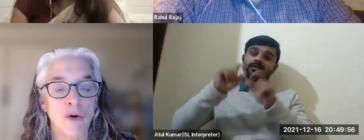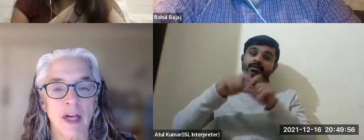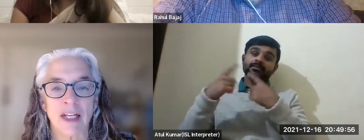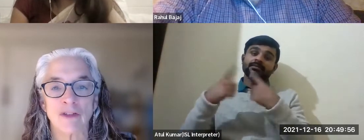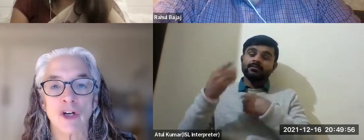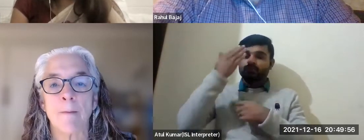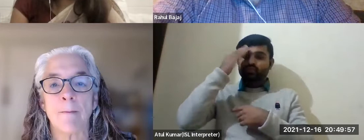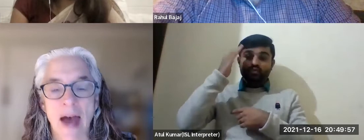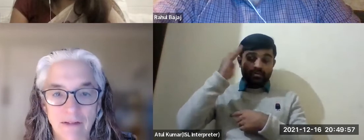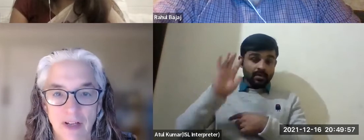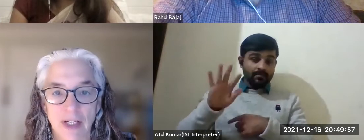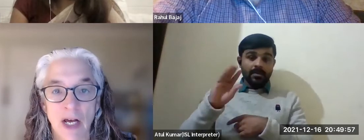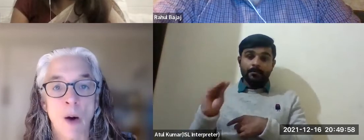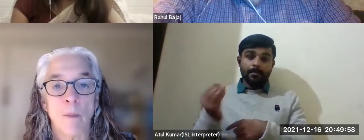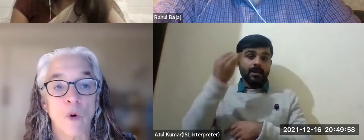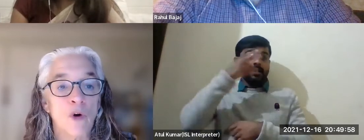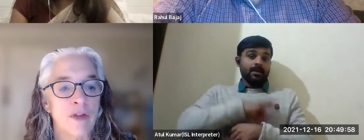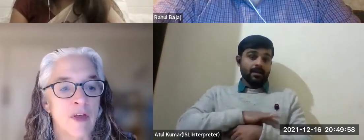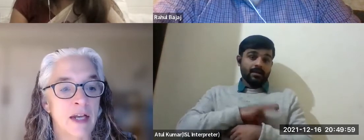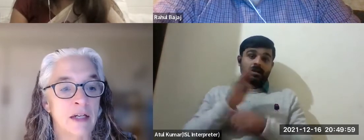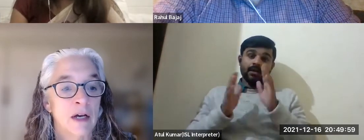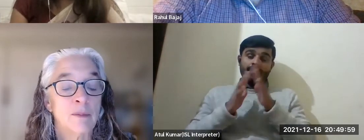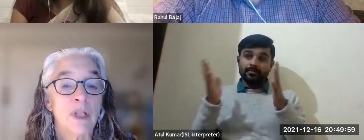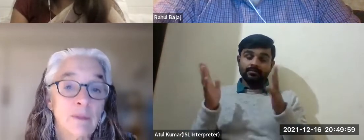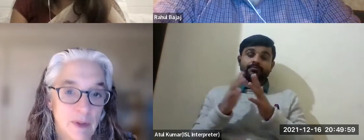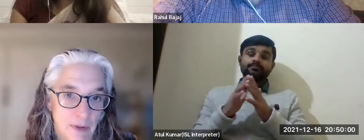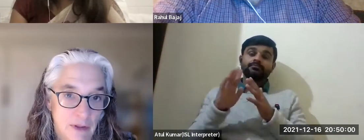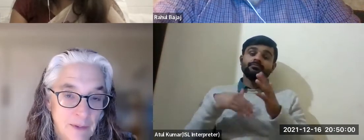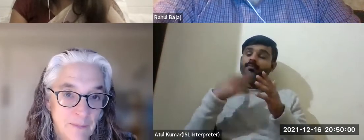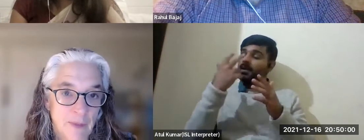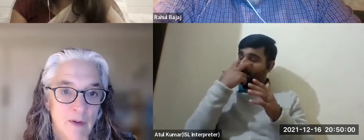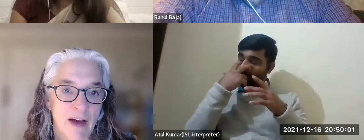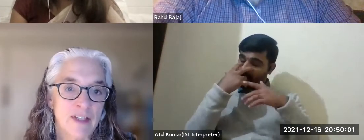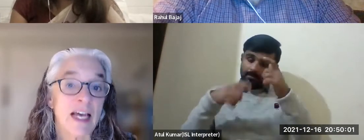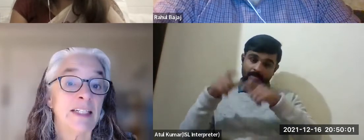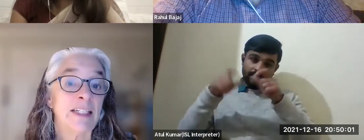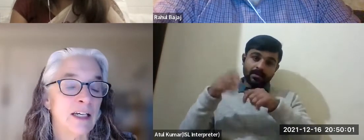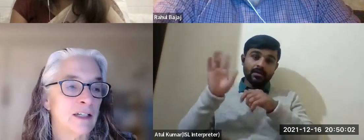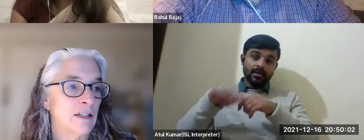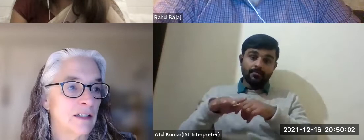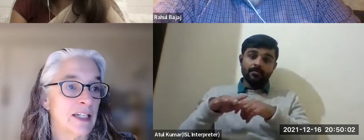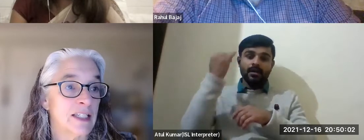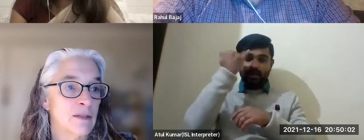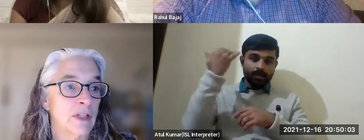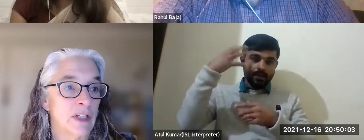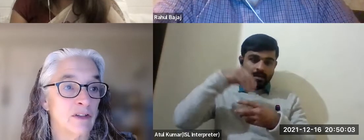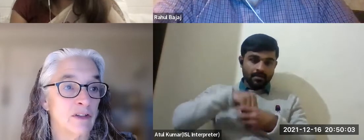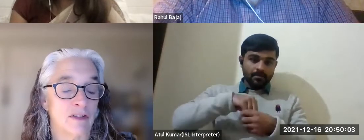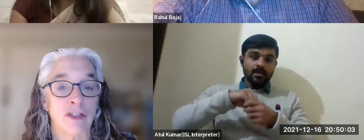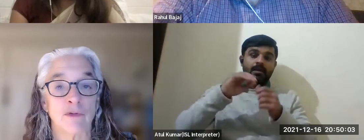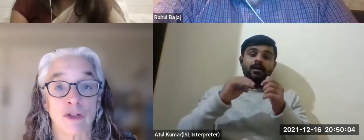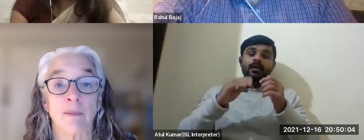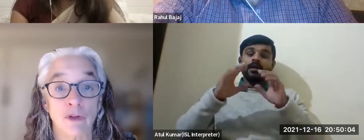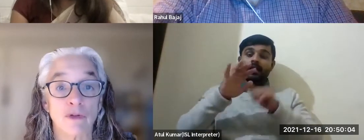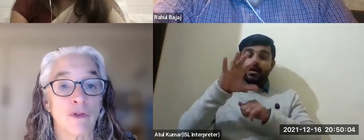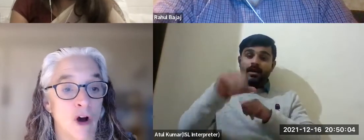they know that it's going to benefit more than blind people. We have this idea that accessibility is